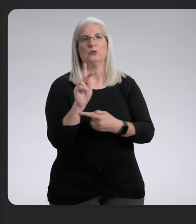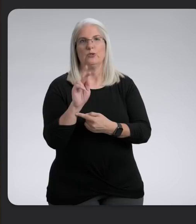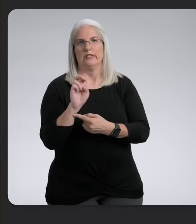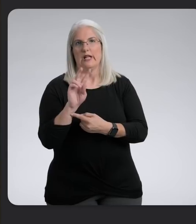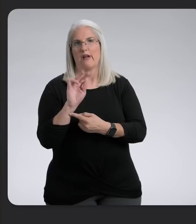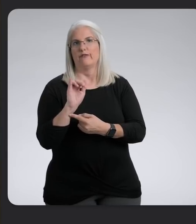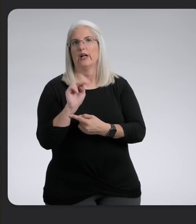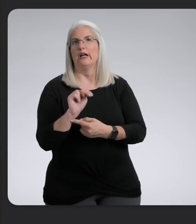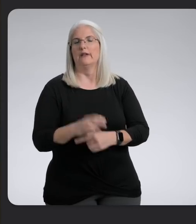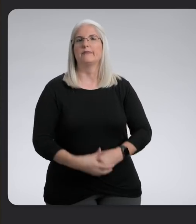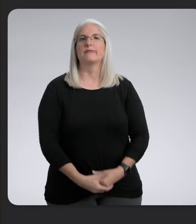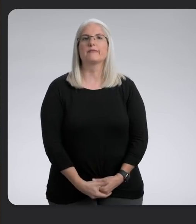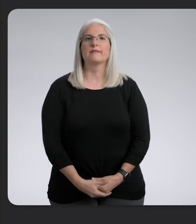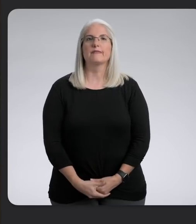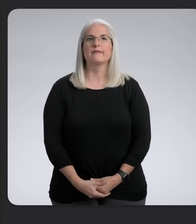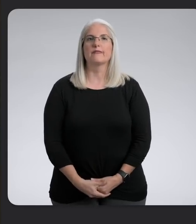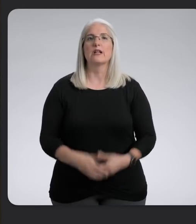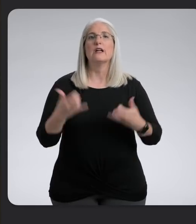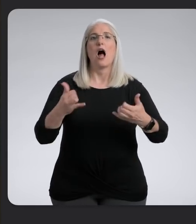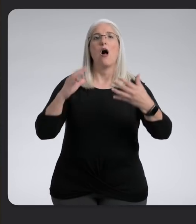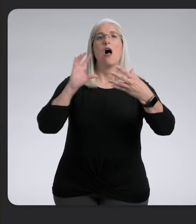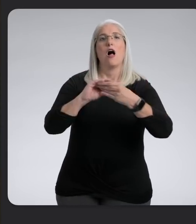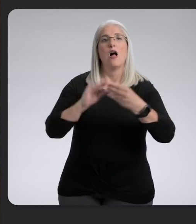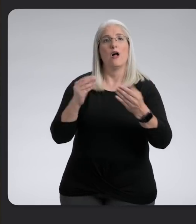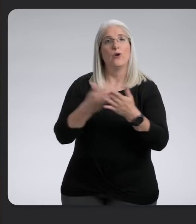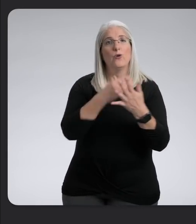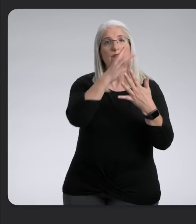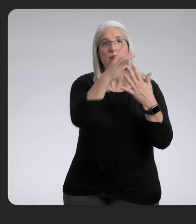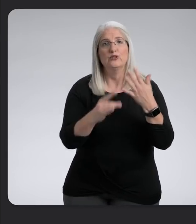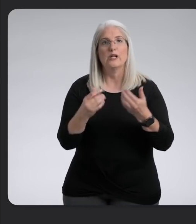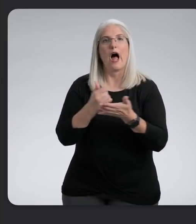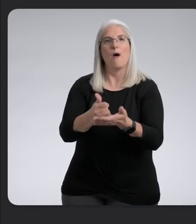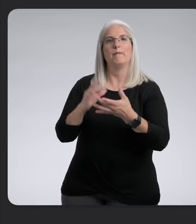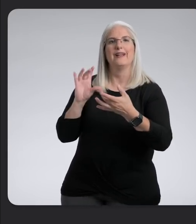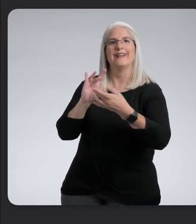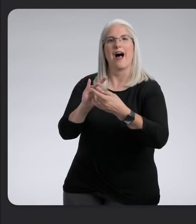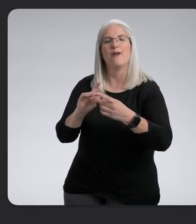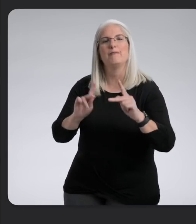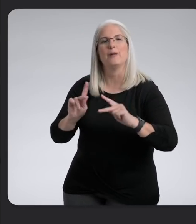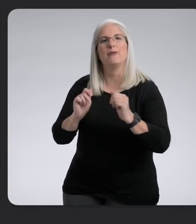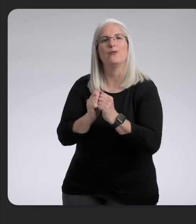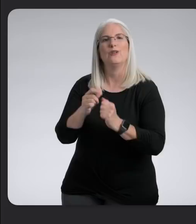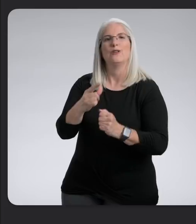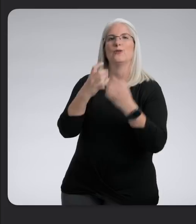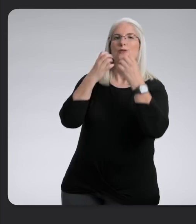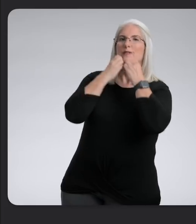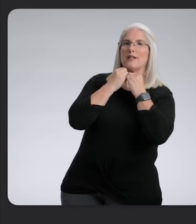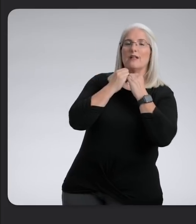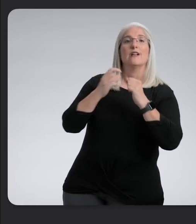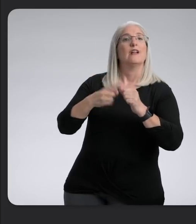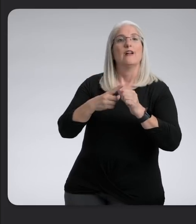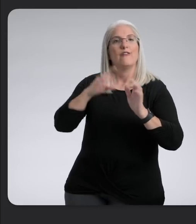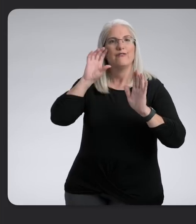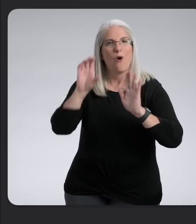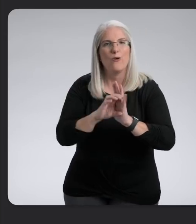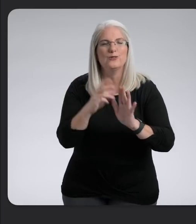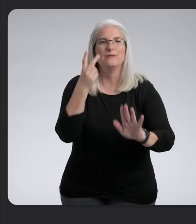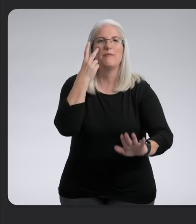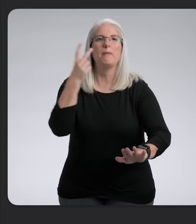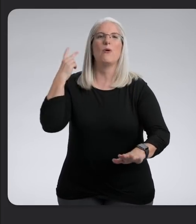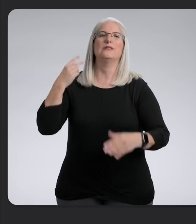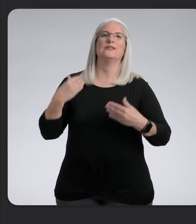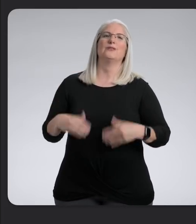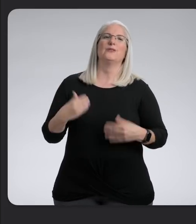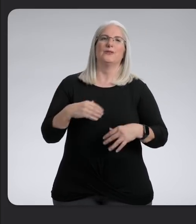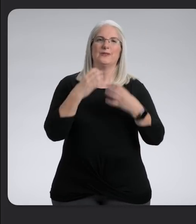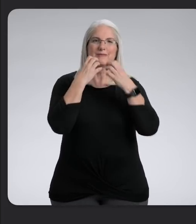Let's talk about some new features to keep you connected to the people you love. Photos are a great way to relive your favorite moments and most precious